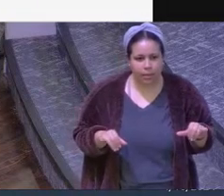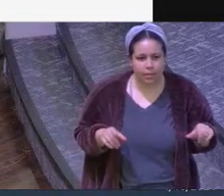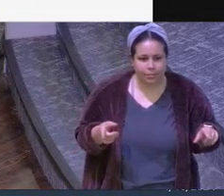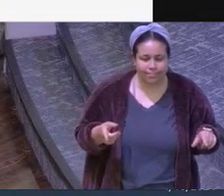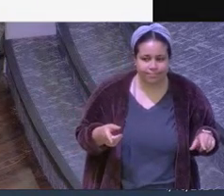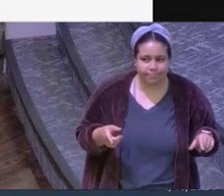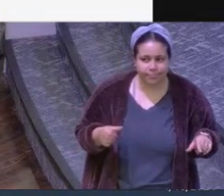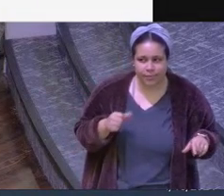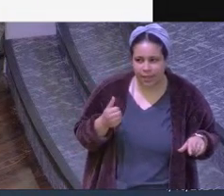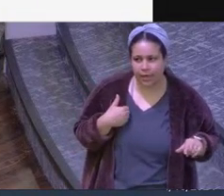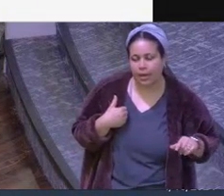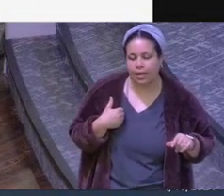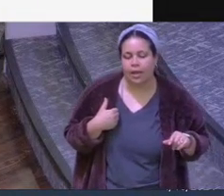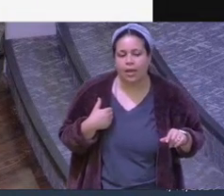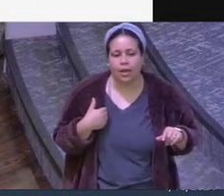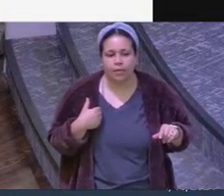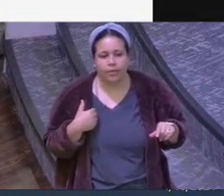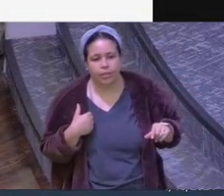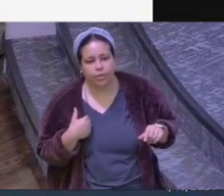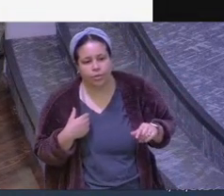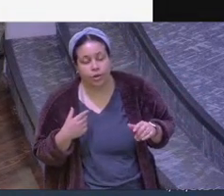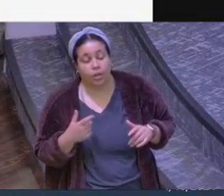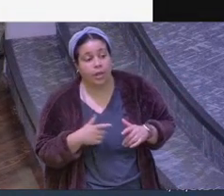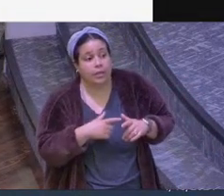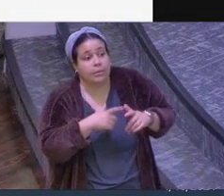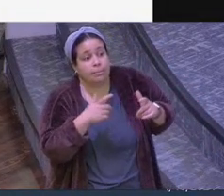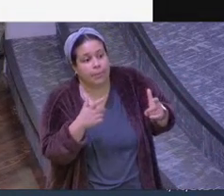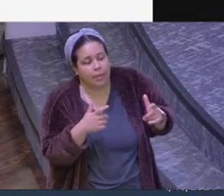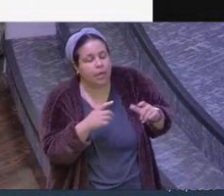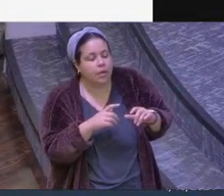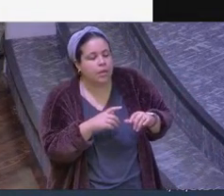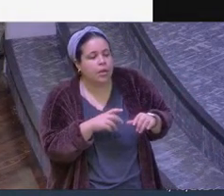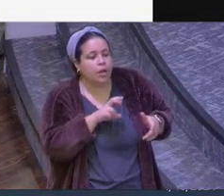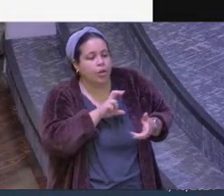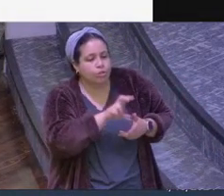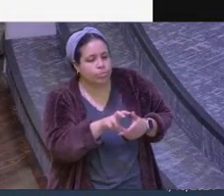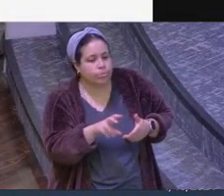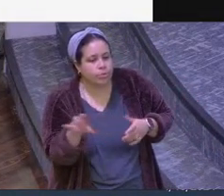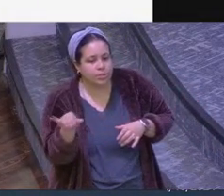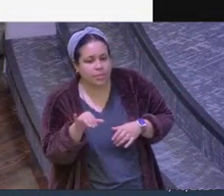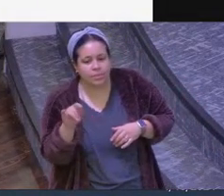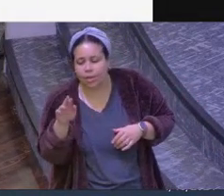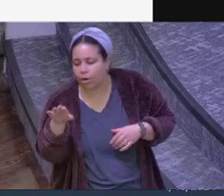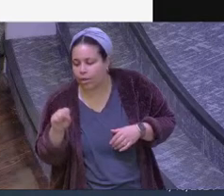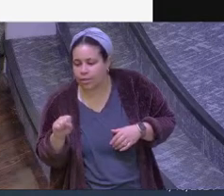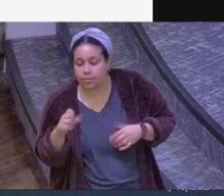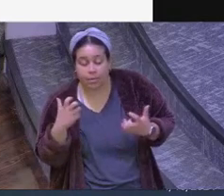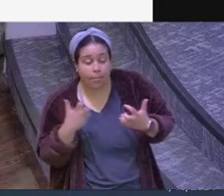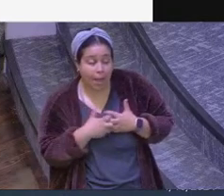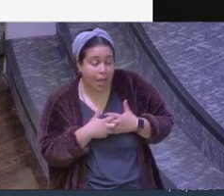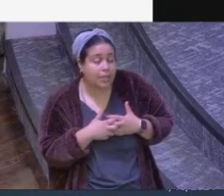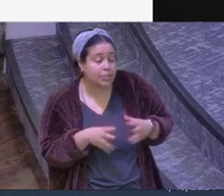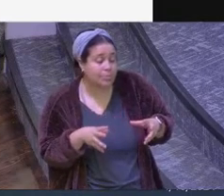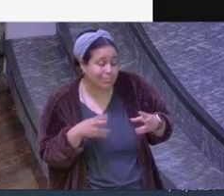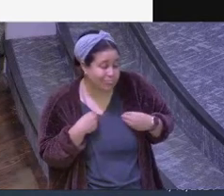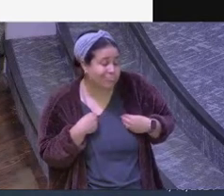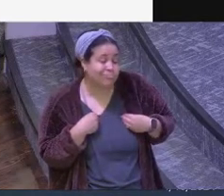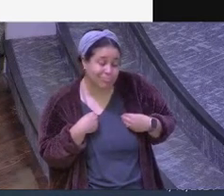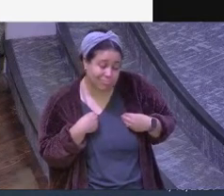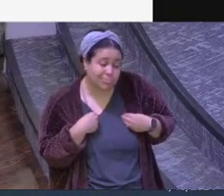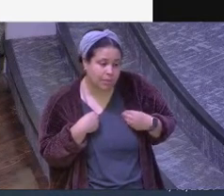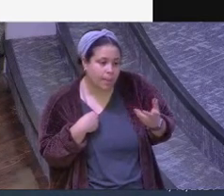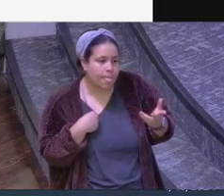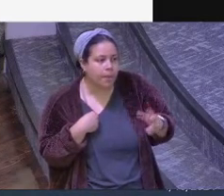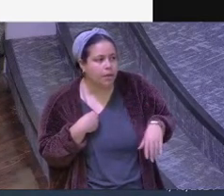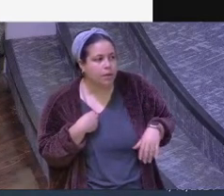course, does not have the robust contribution that TRS does. So the match has been very helpful. It's been well received. We